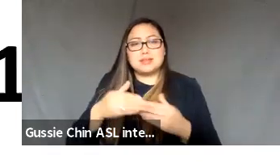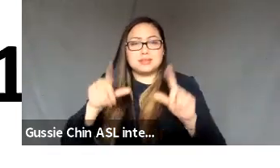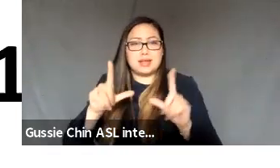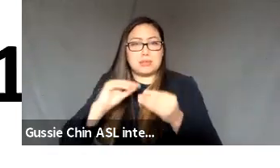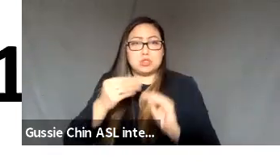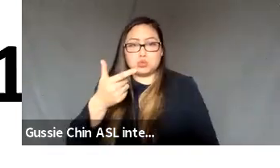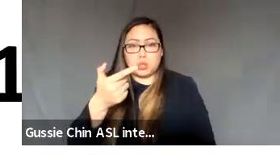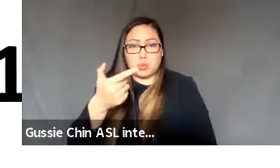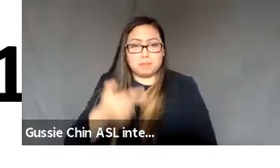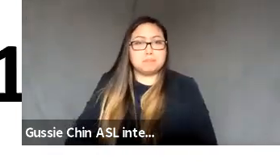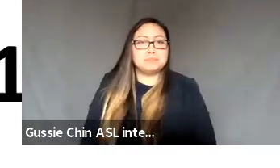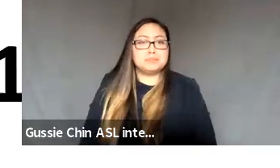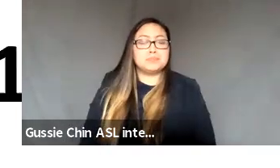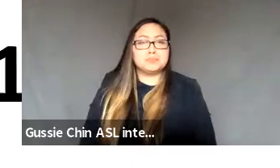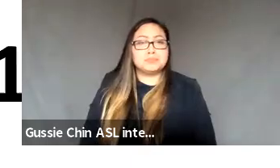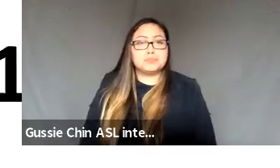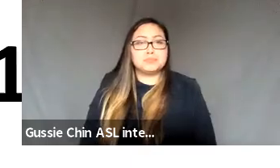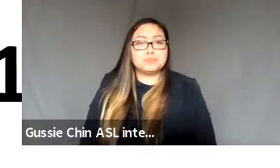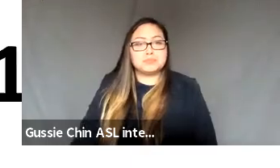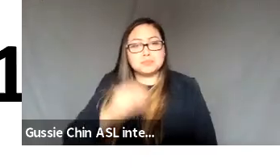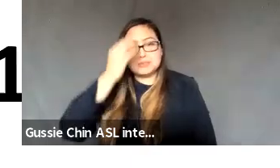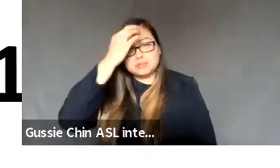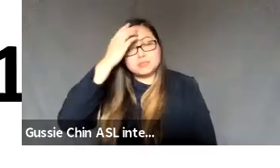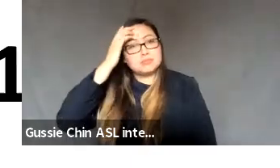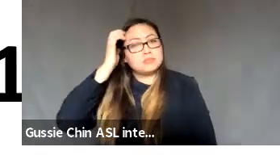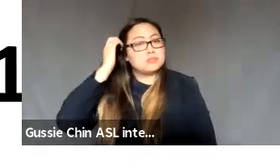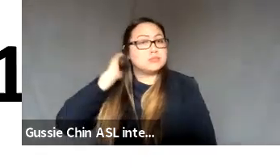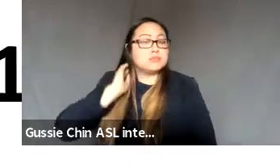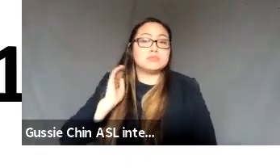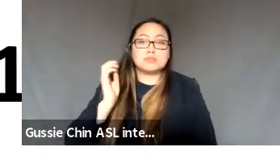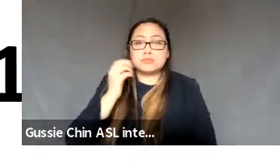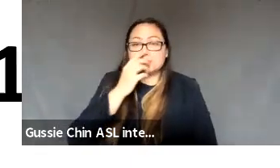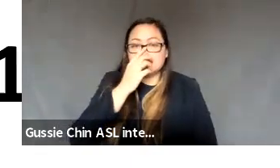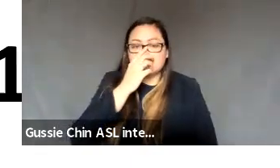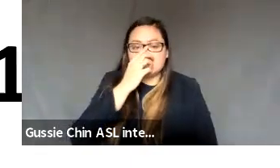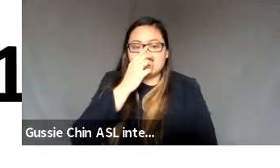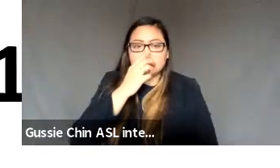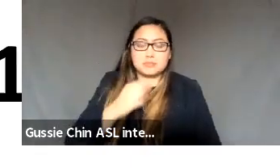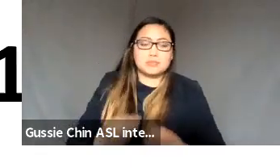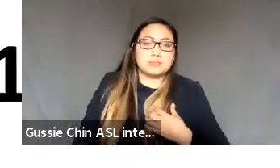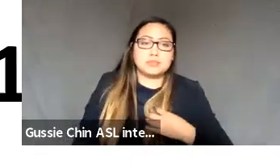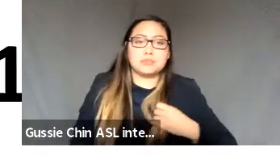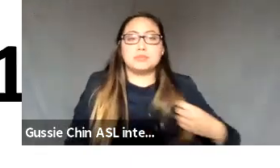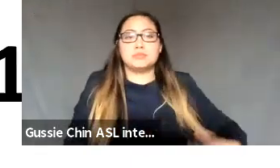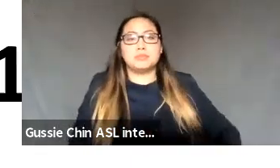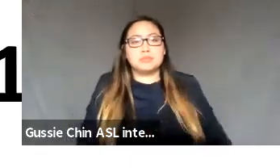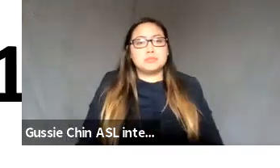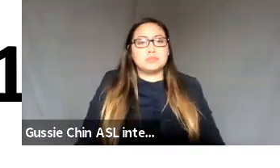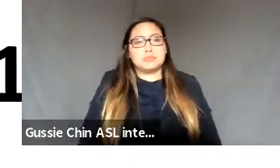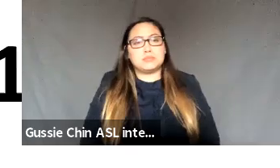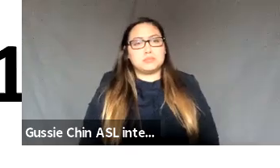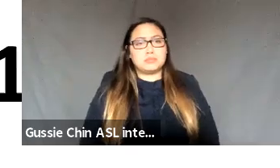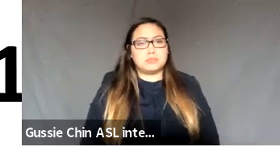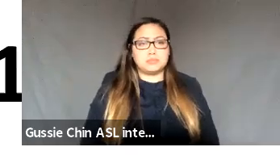Okay, so this slide In this slide, it shows that in new